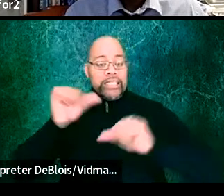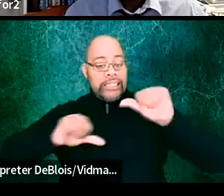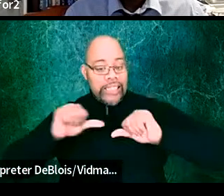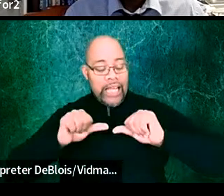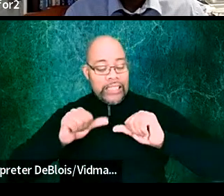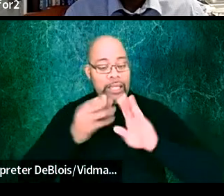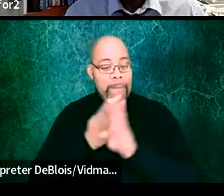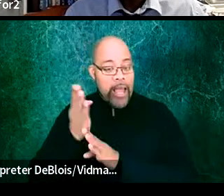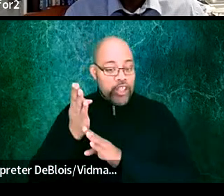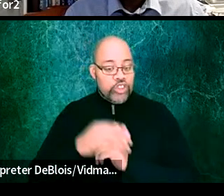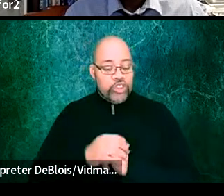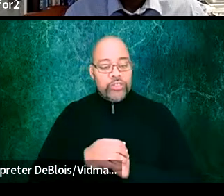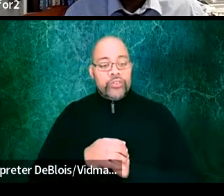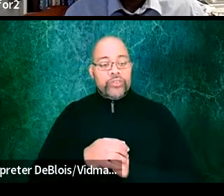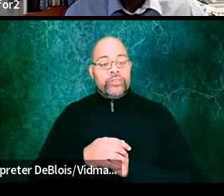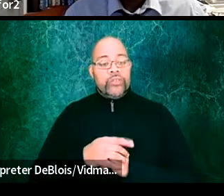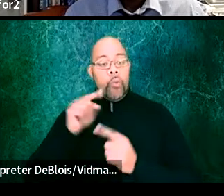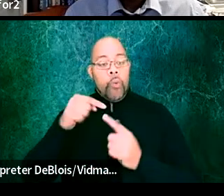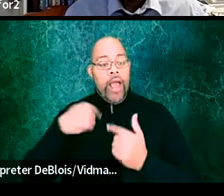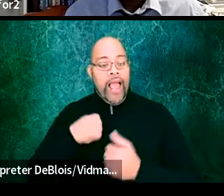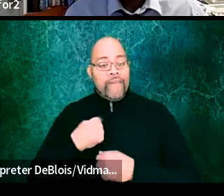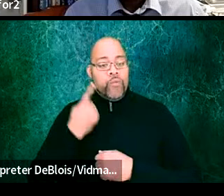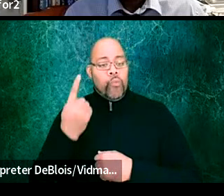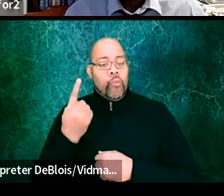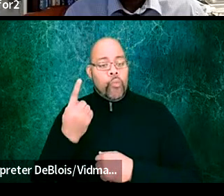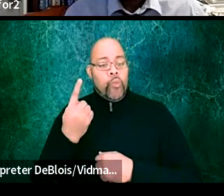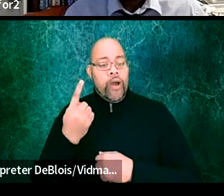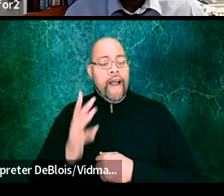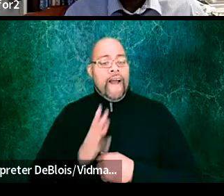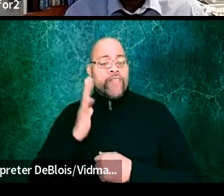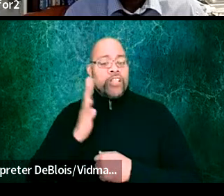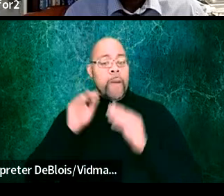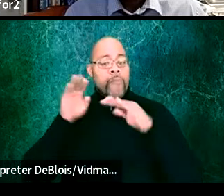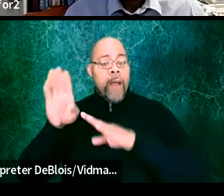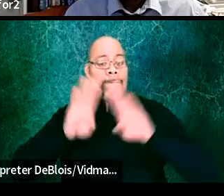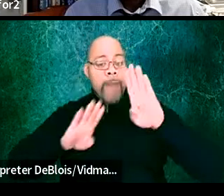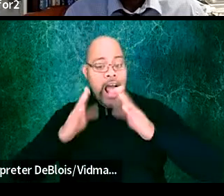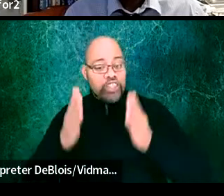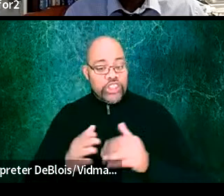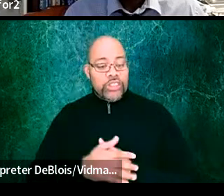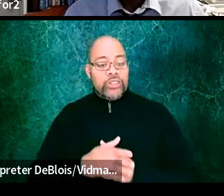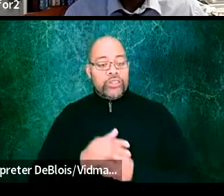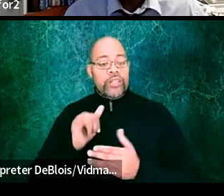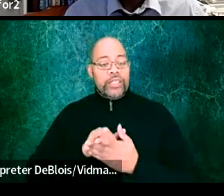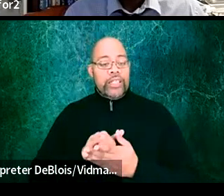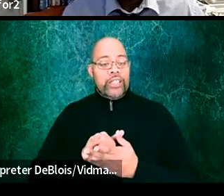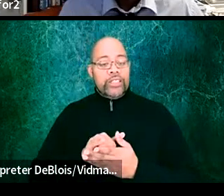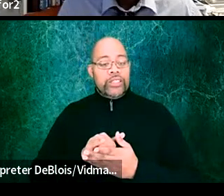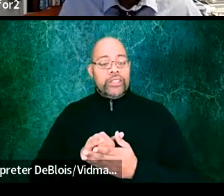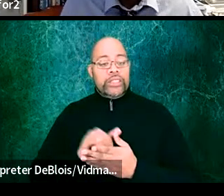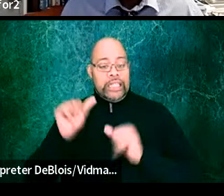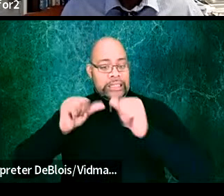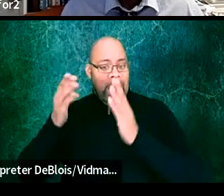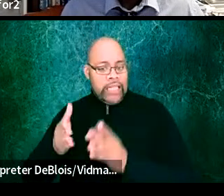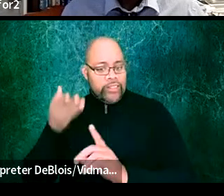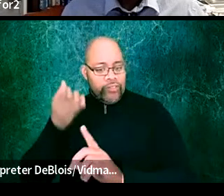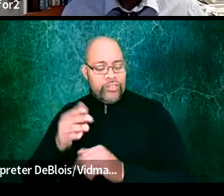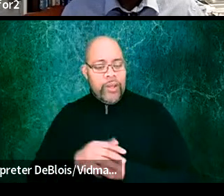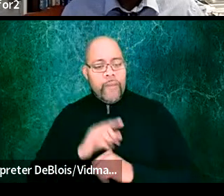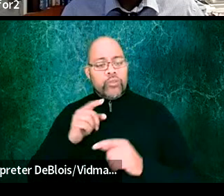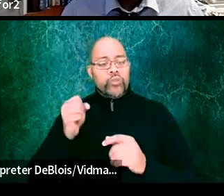science major. And in fact, we only have one official marine biologist who's a coral scientist. So